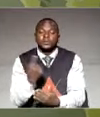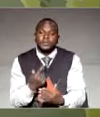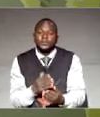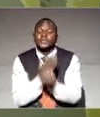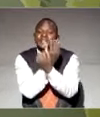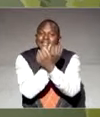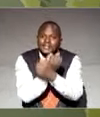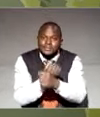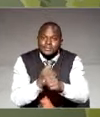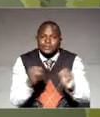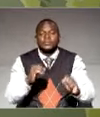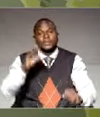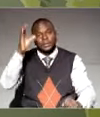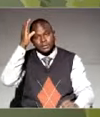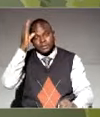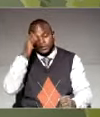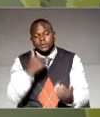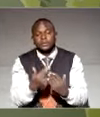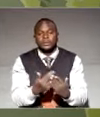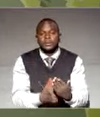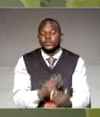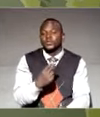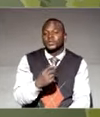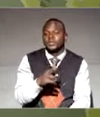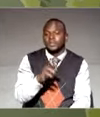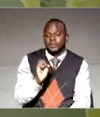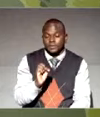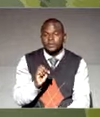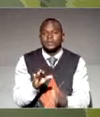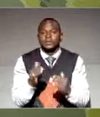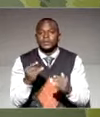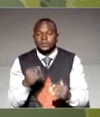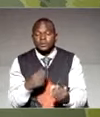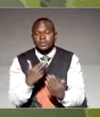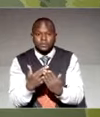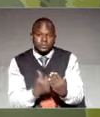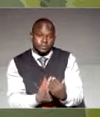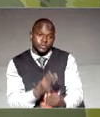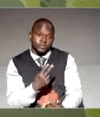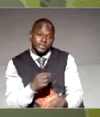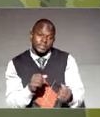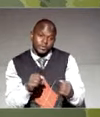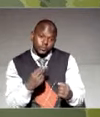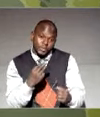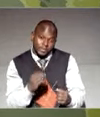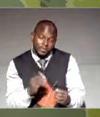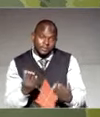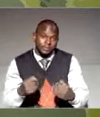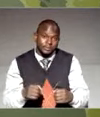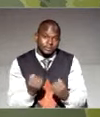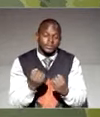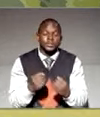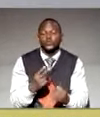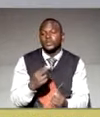safety concern was recorded in 2018. This is up from a record 20 incidences in 2012.